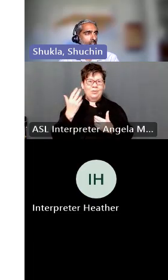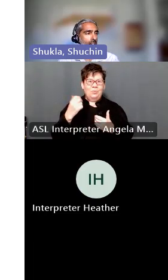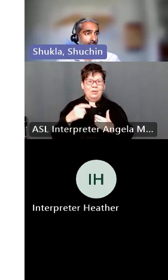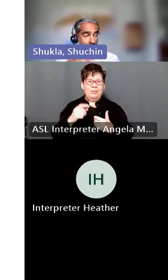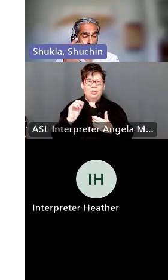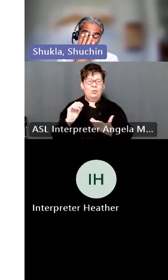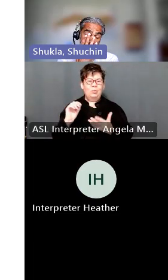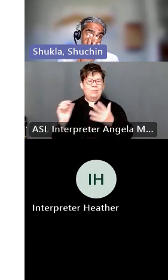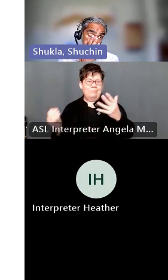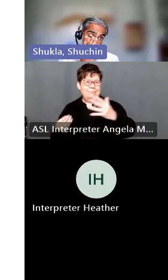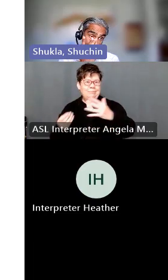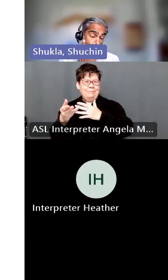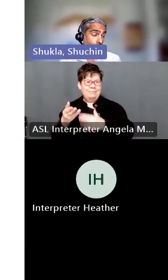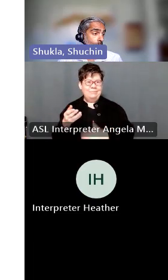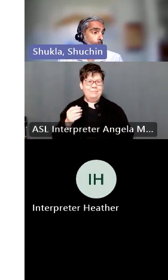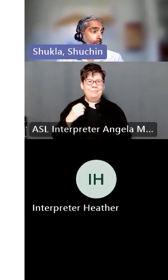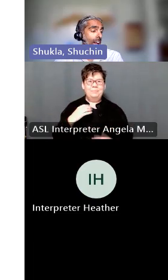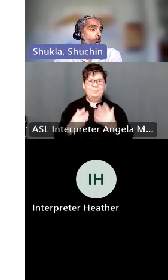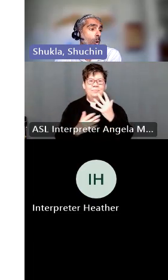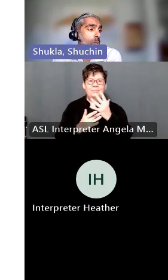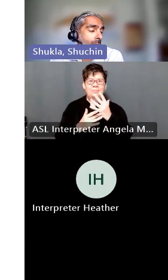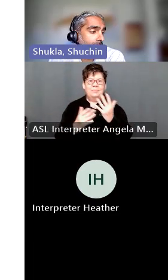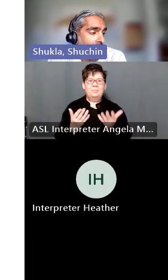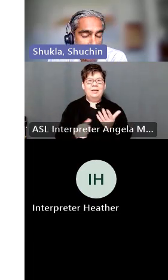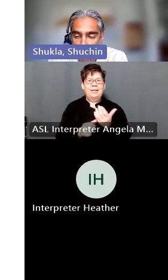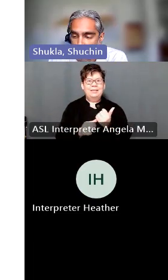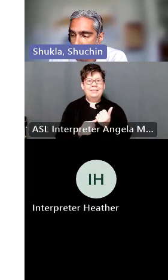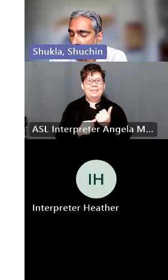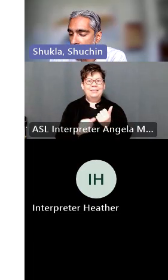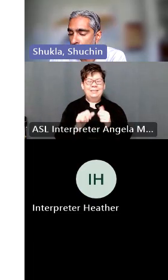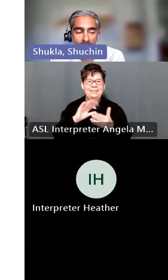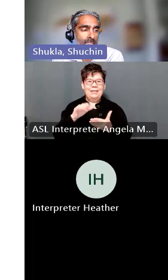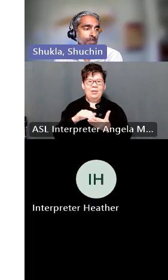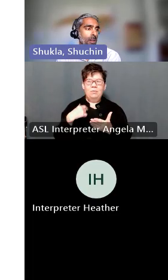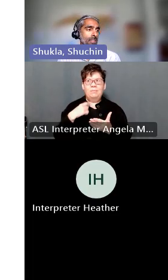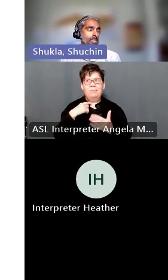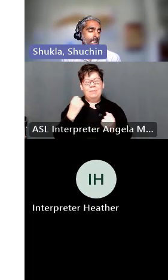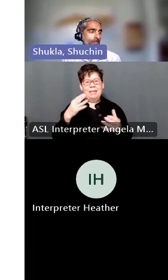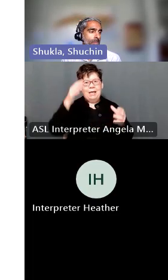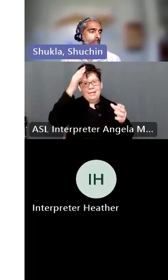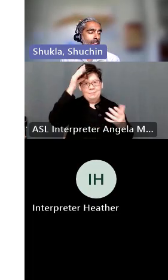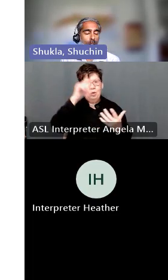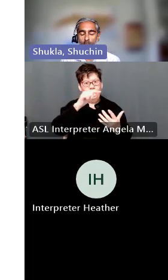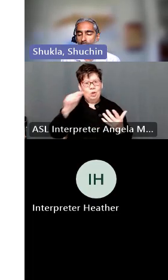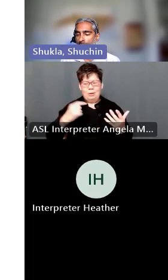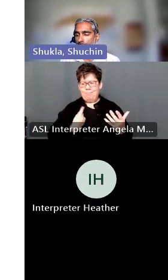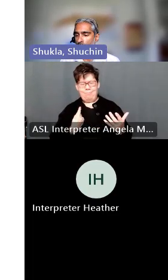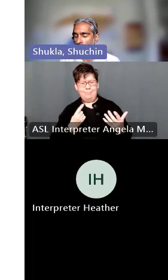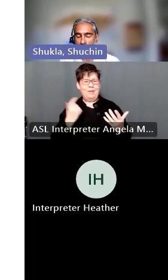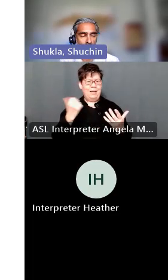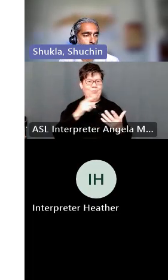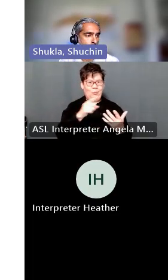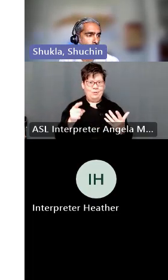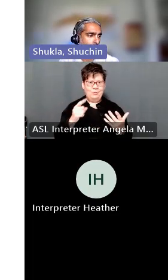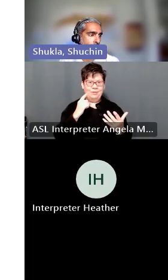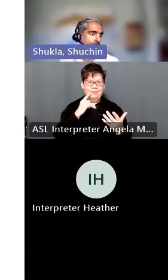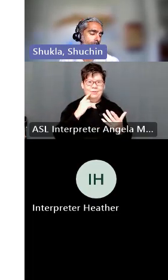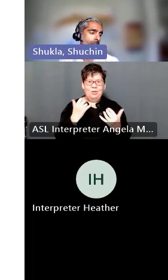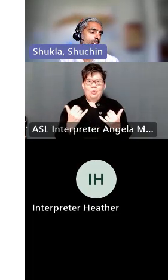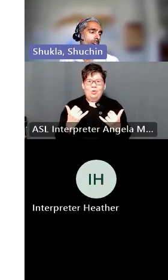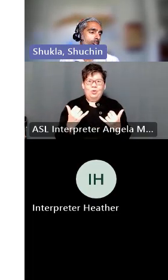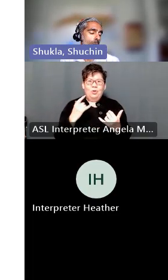NC TAC, North Carolina Technical Assistance Center. We have a whole lot of experts besides me on the team, including current and